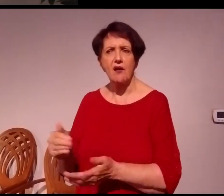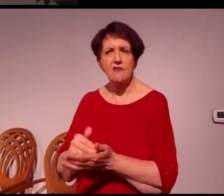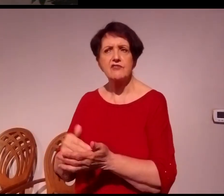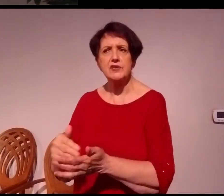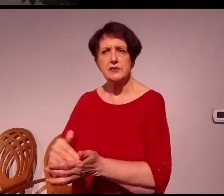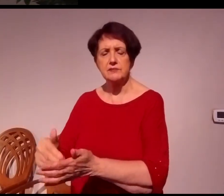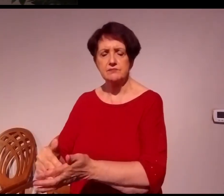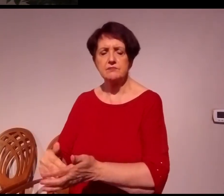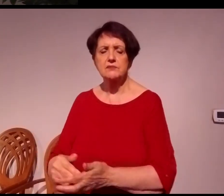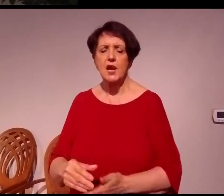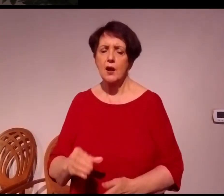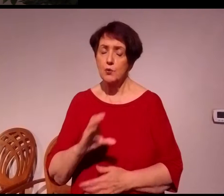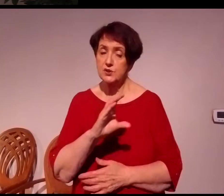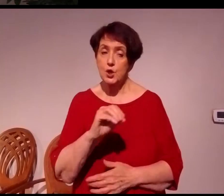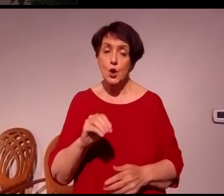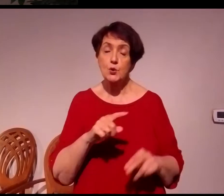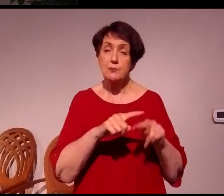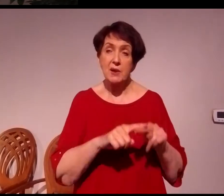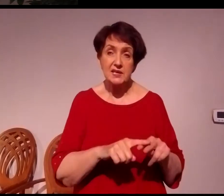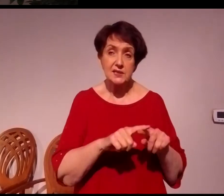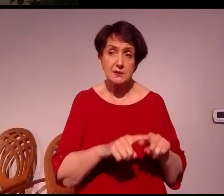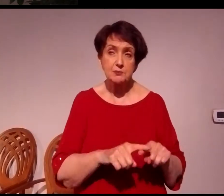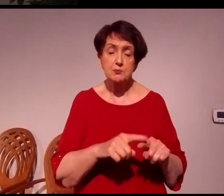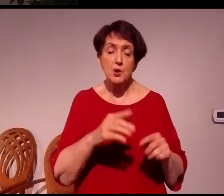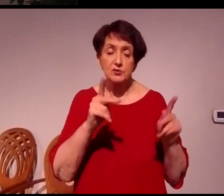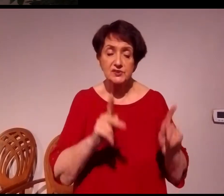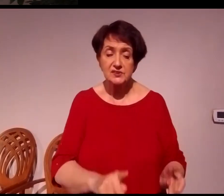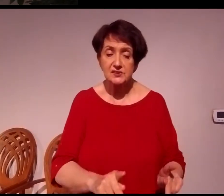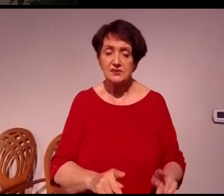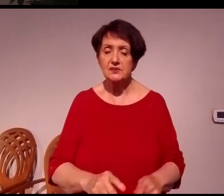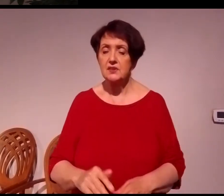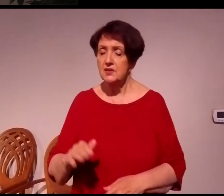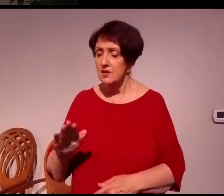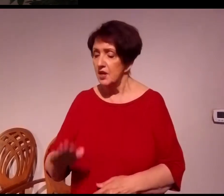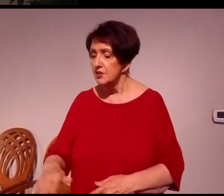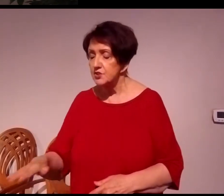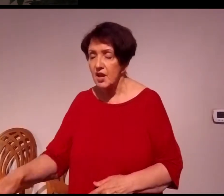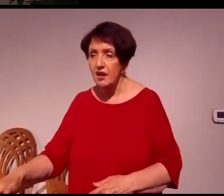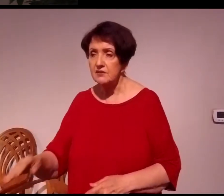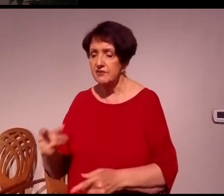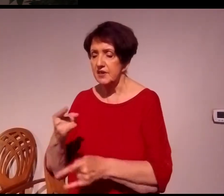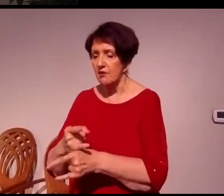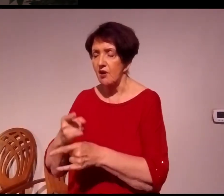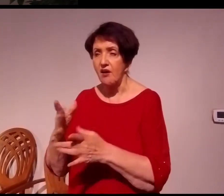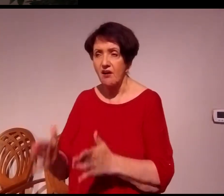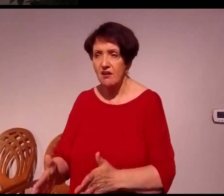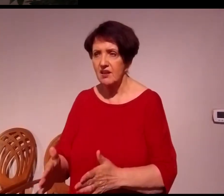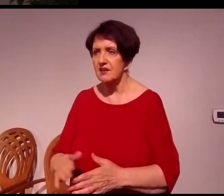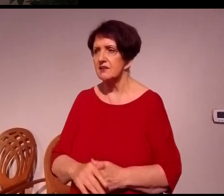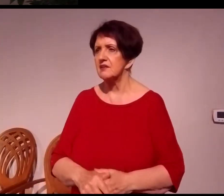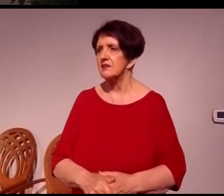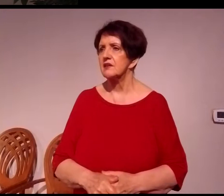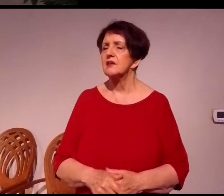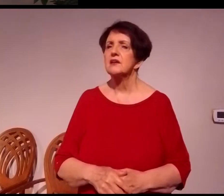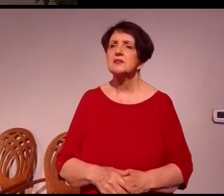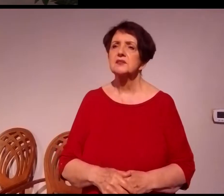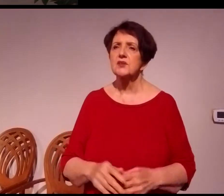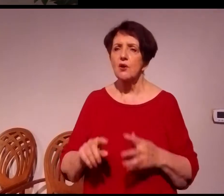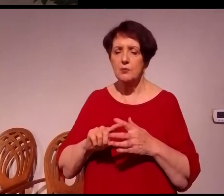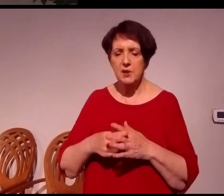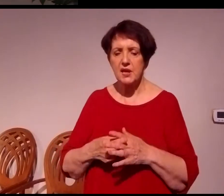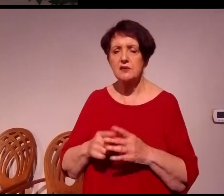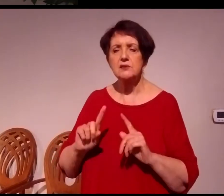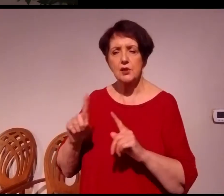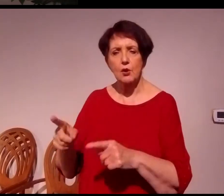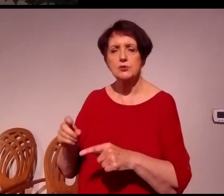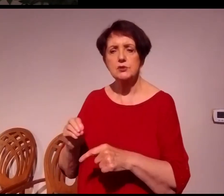being a codependent person, a child of an alcoholic, all of that, trying to figure all of that out, and began to